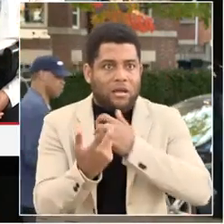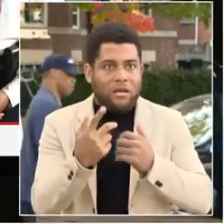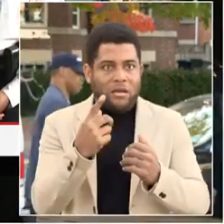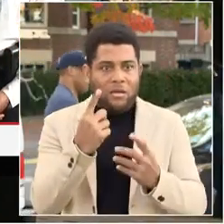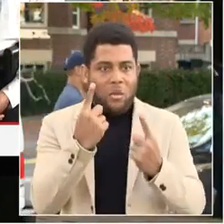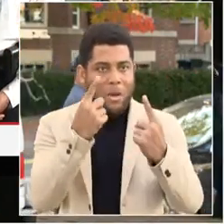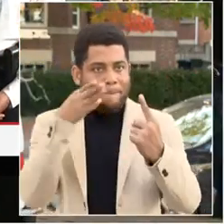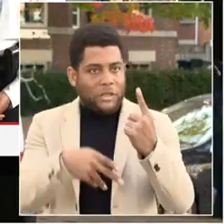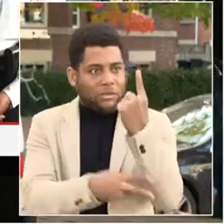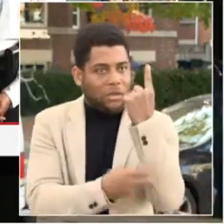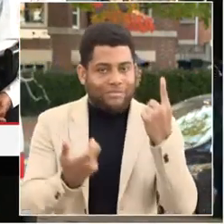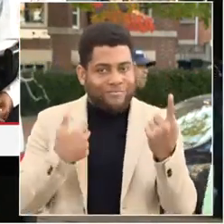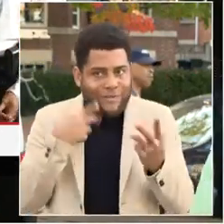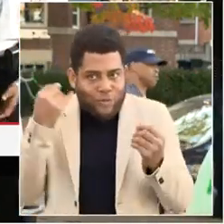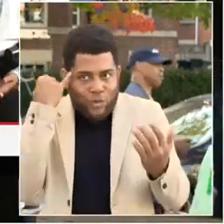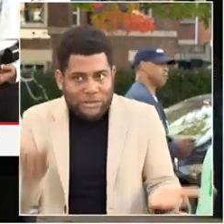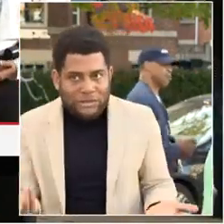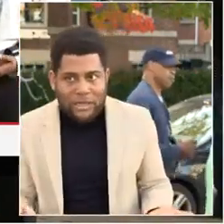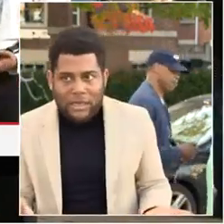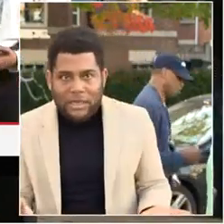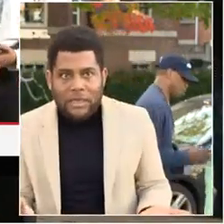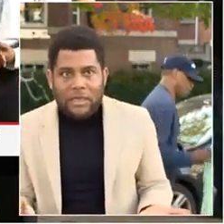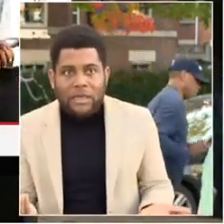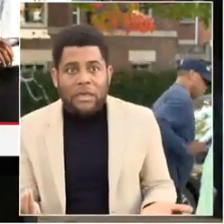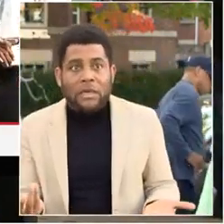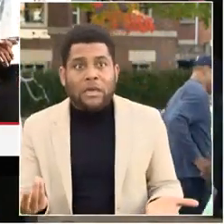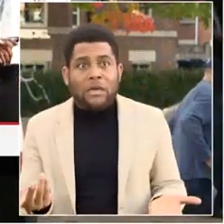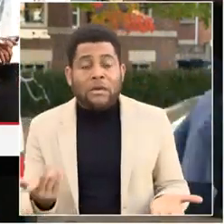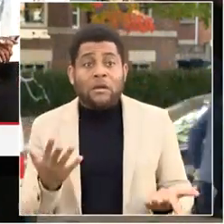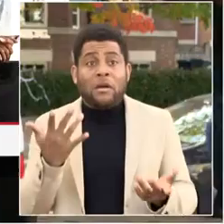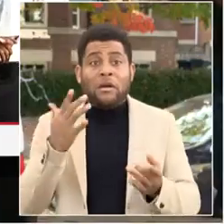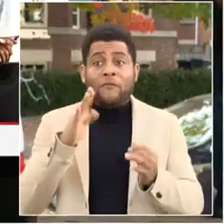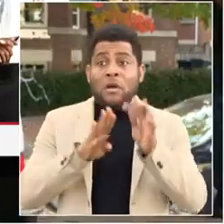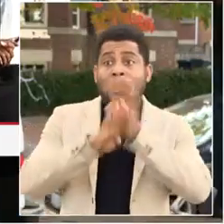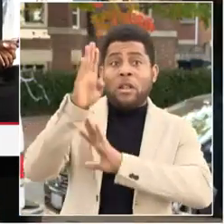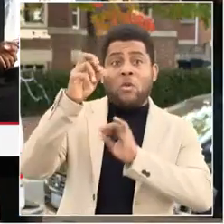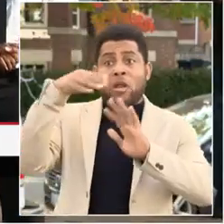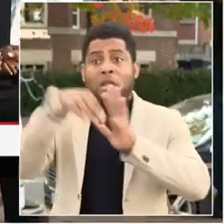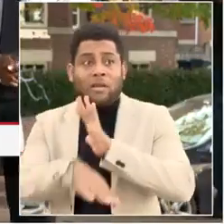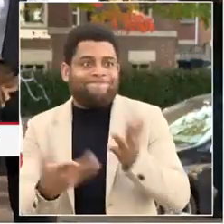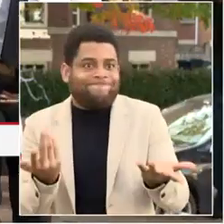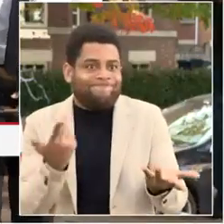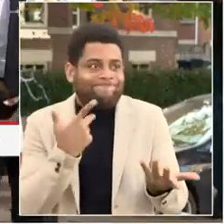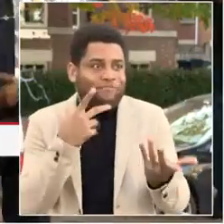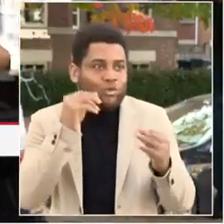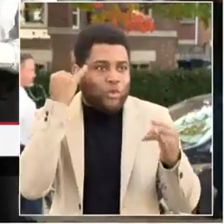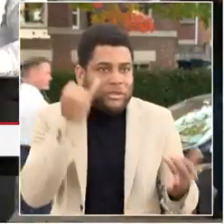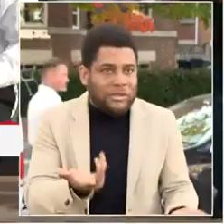expert of watching crime trends and how to deploy personnel accordingly.